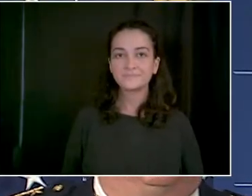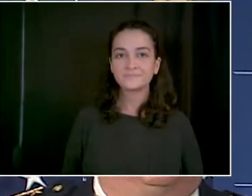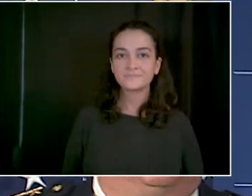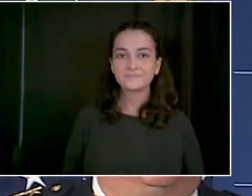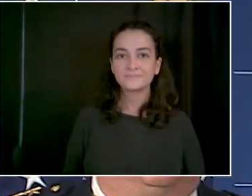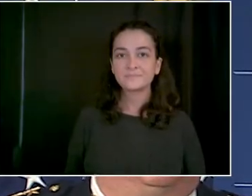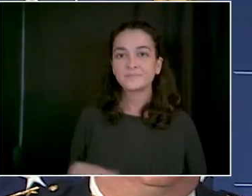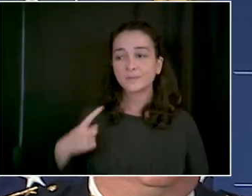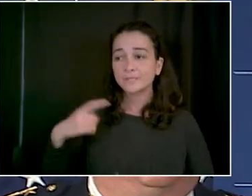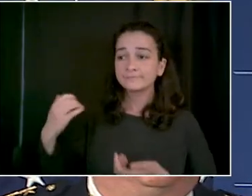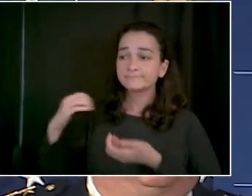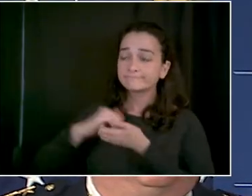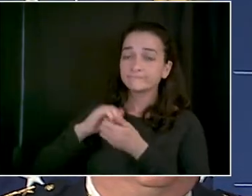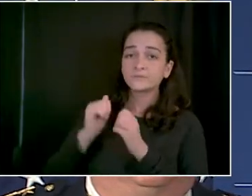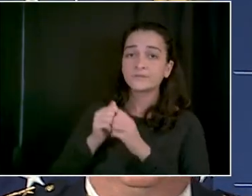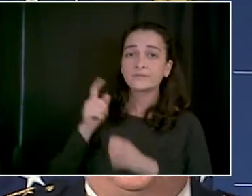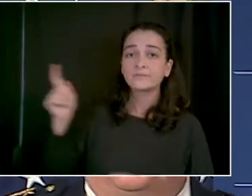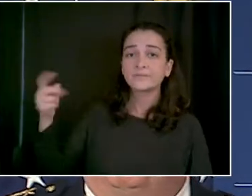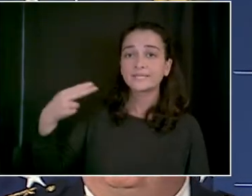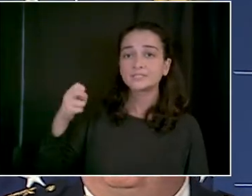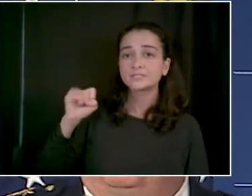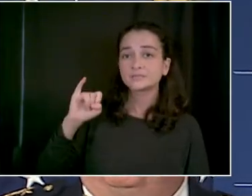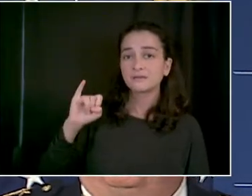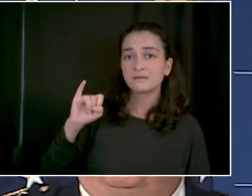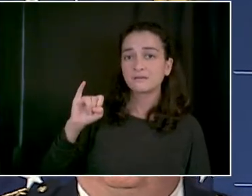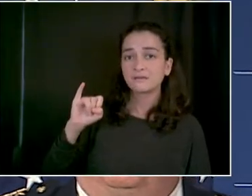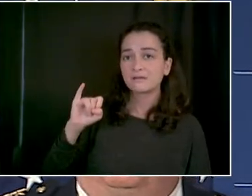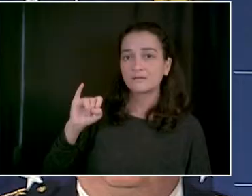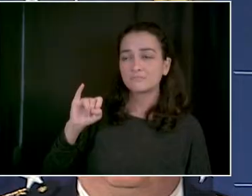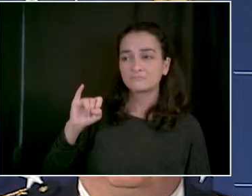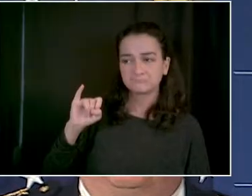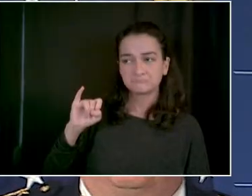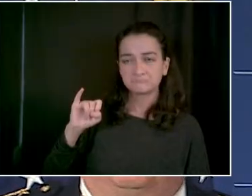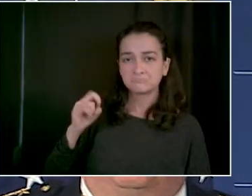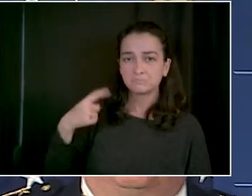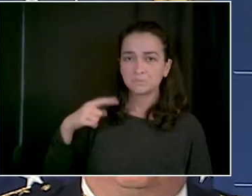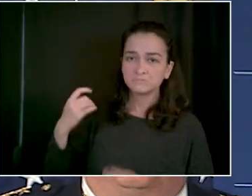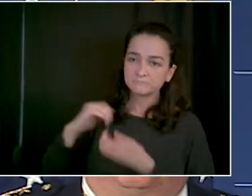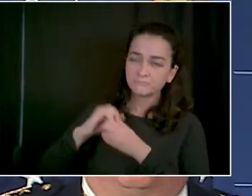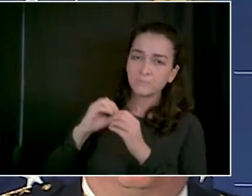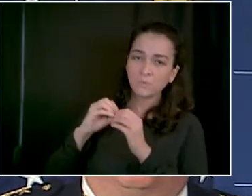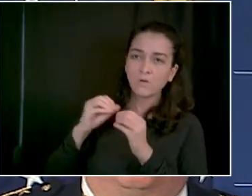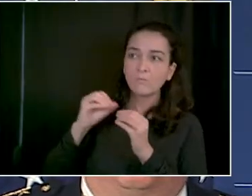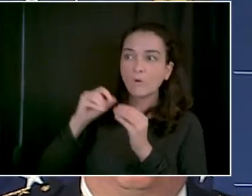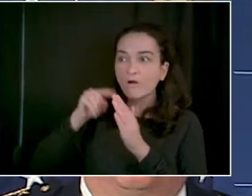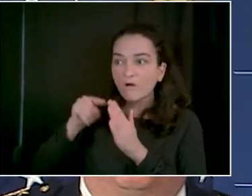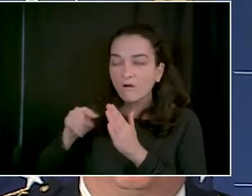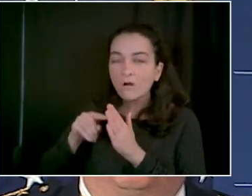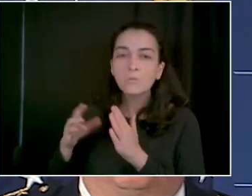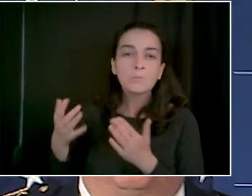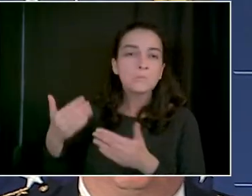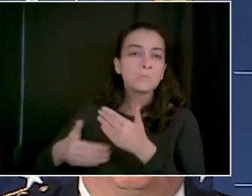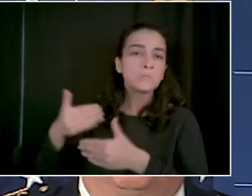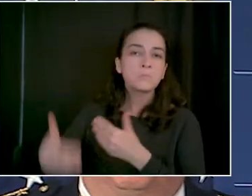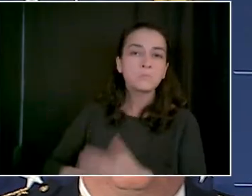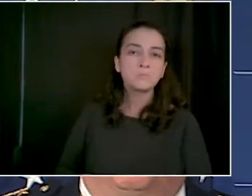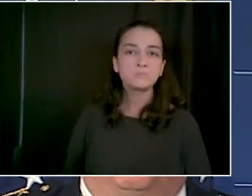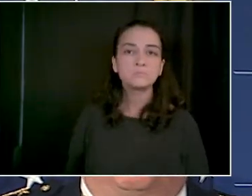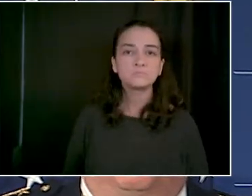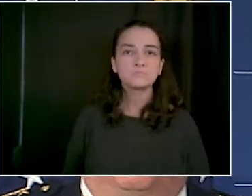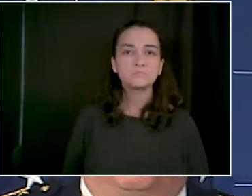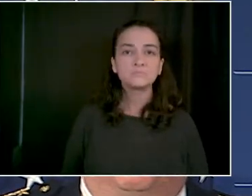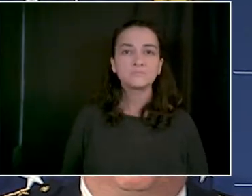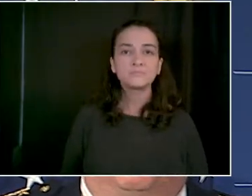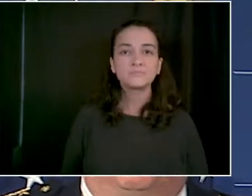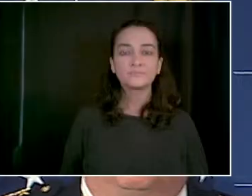I am not looking into the propriety of responding to a request from a federal